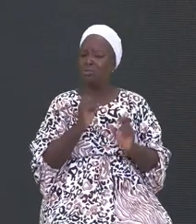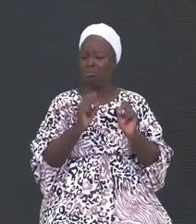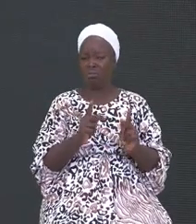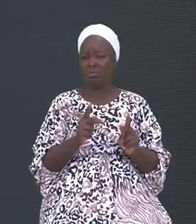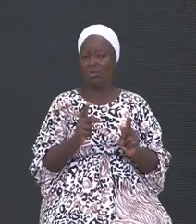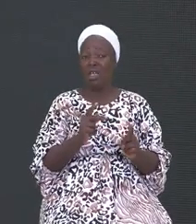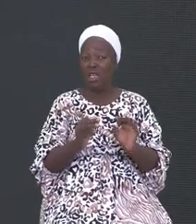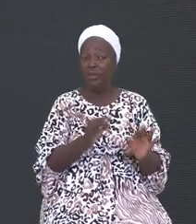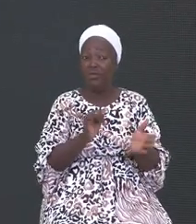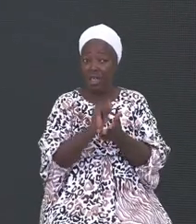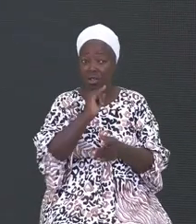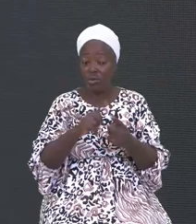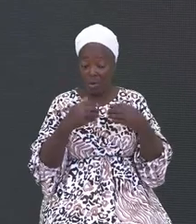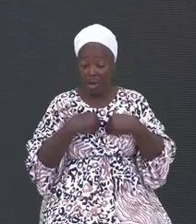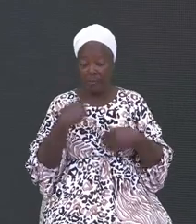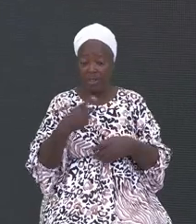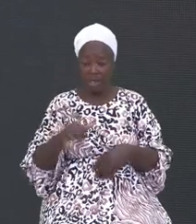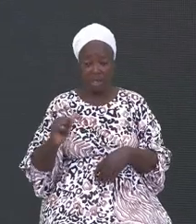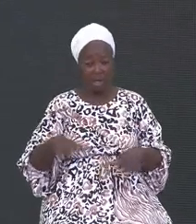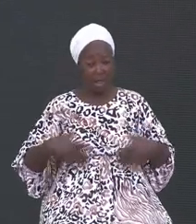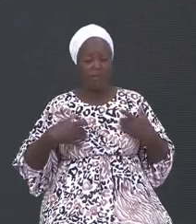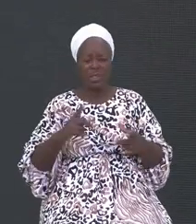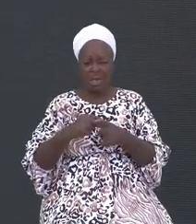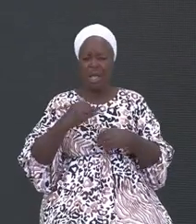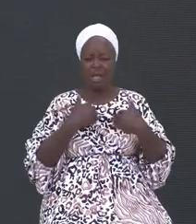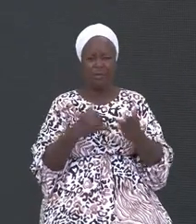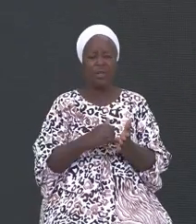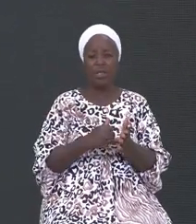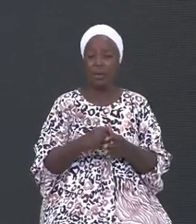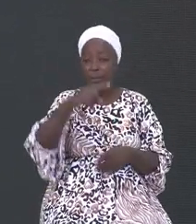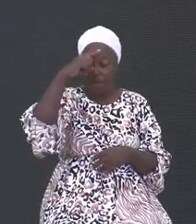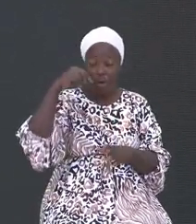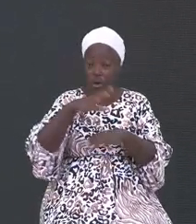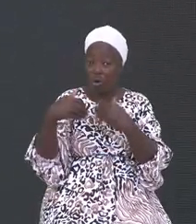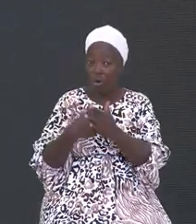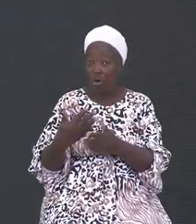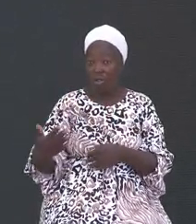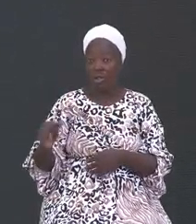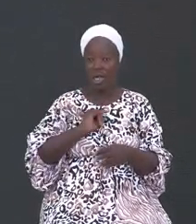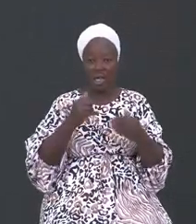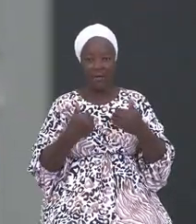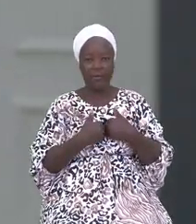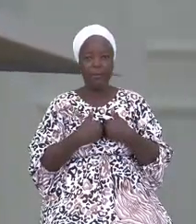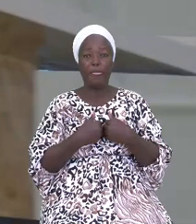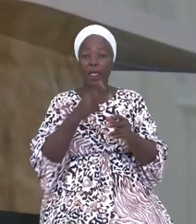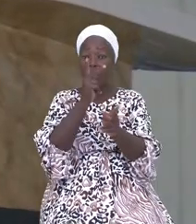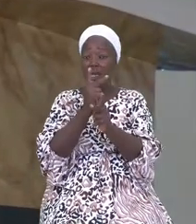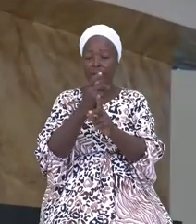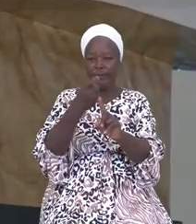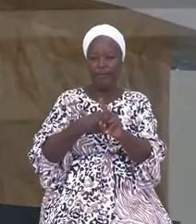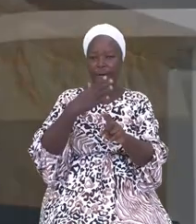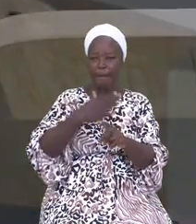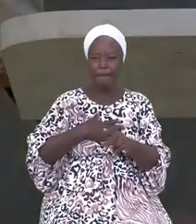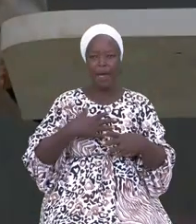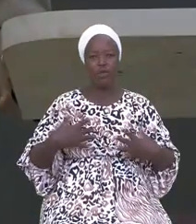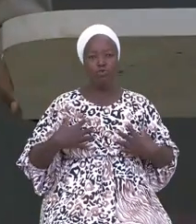have eternal life, I've got it already, because all these have I kept from